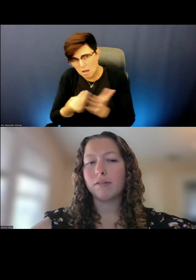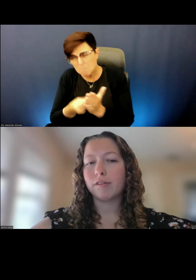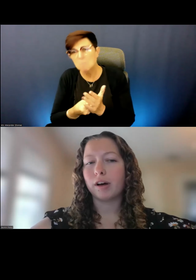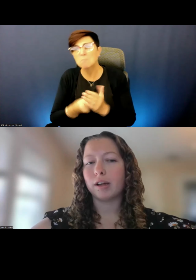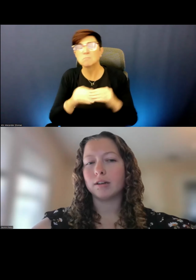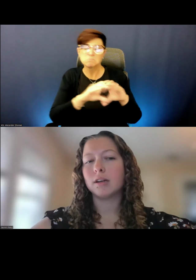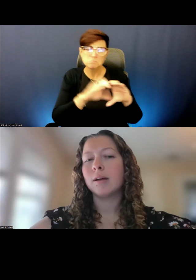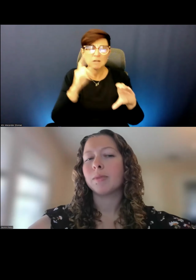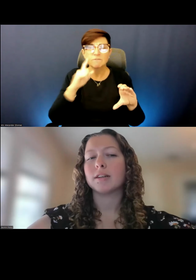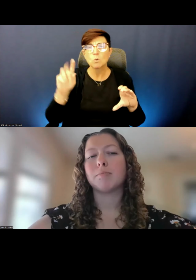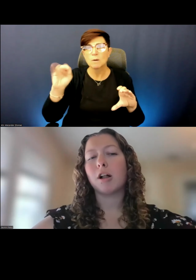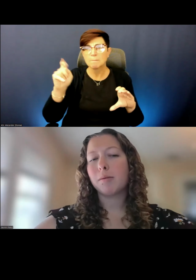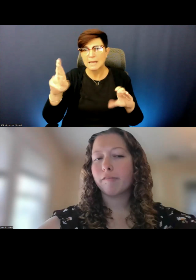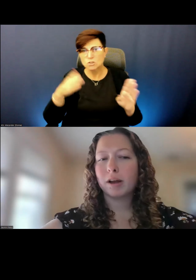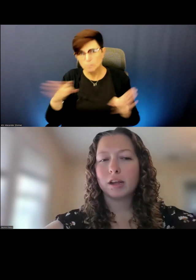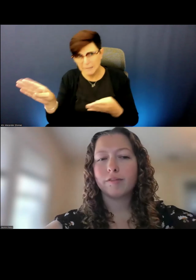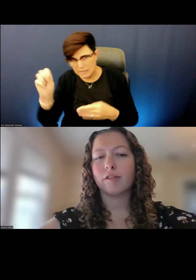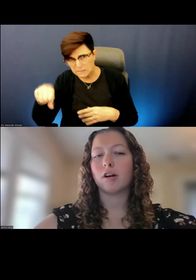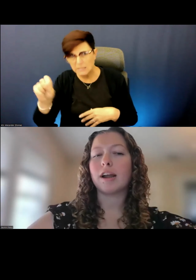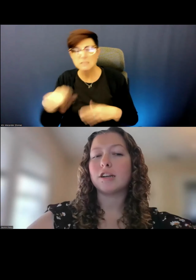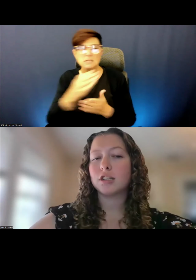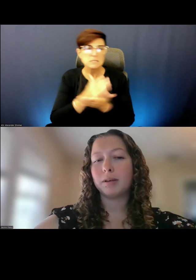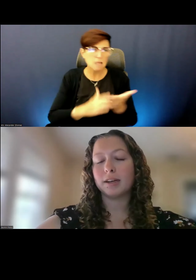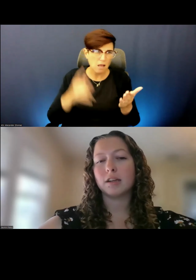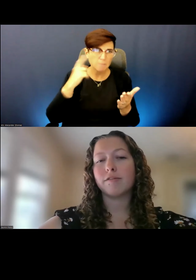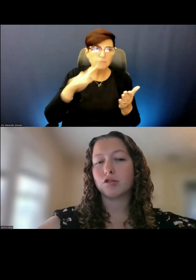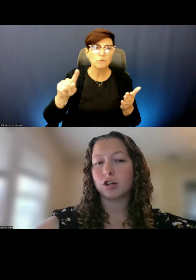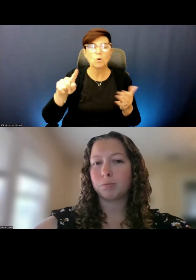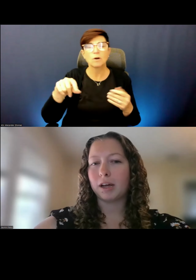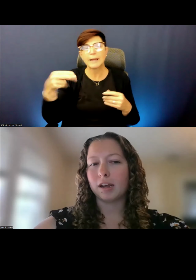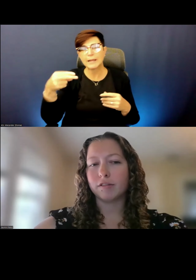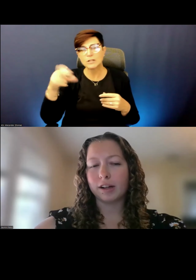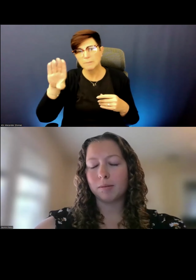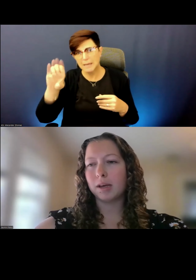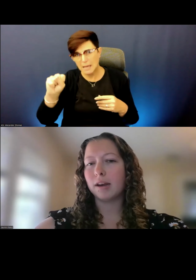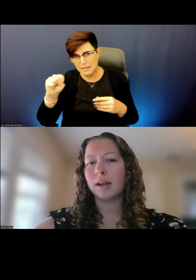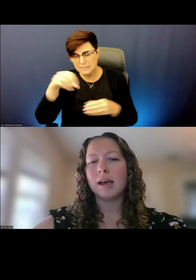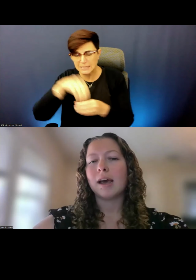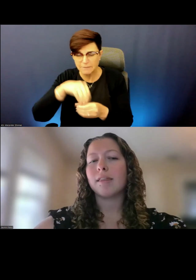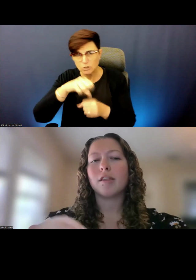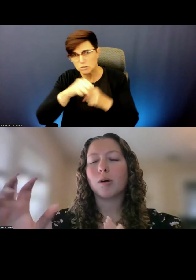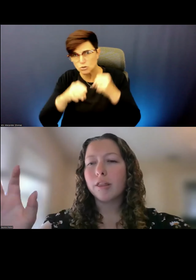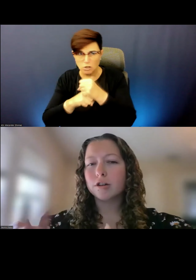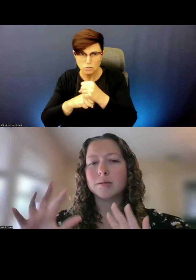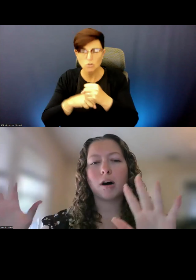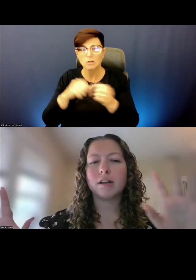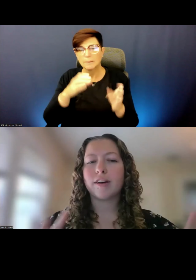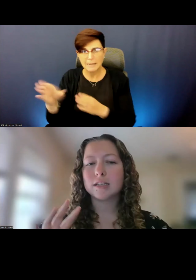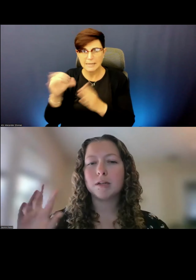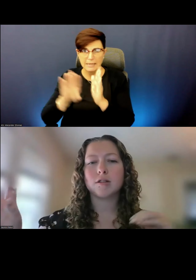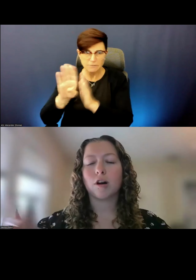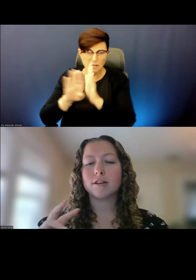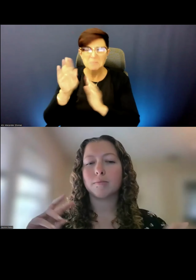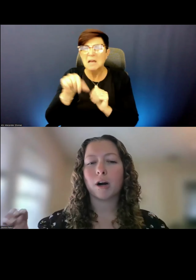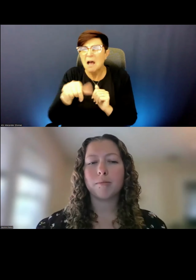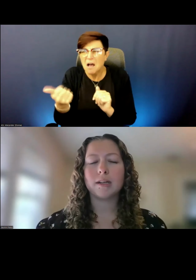community living fund, a small amount of money for HCBS infrastructure planning and development. And then there were other small